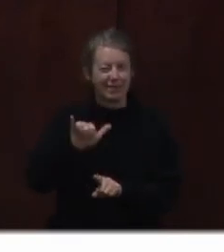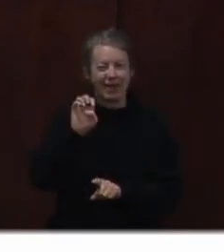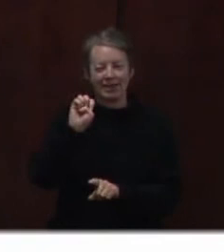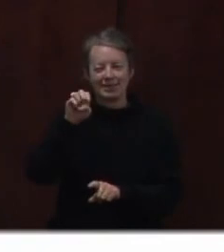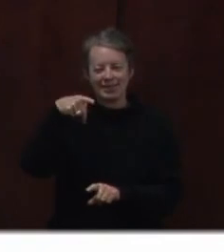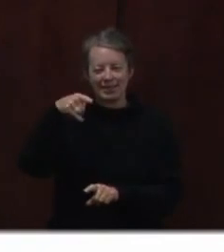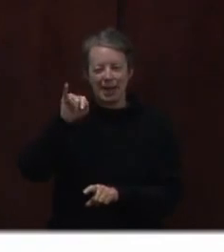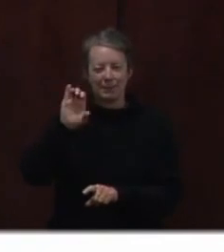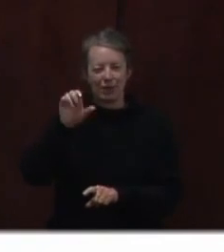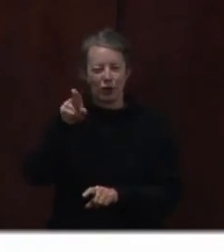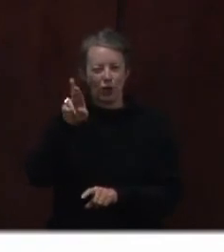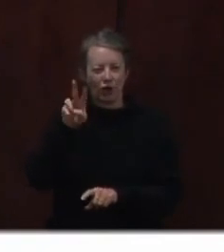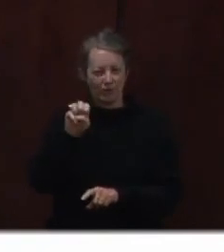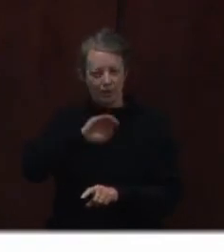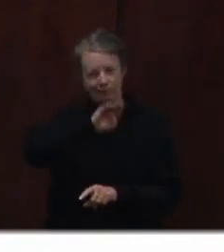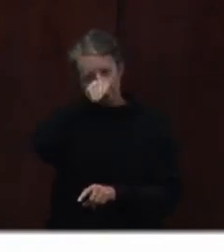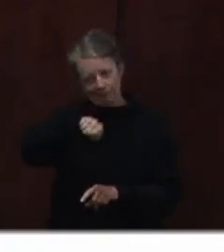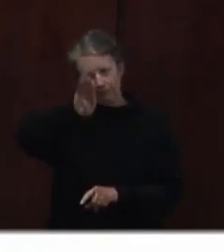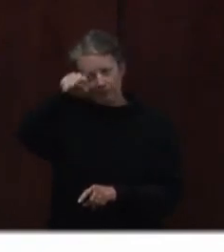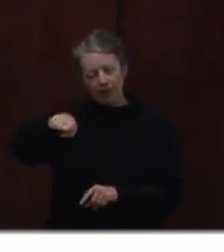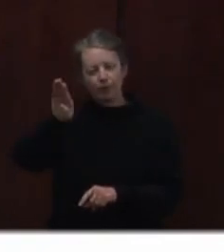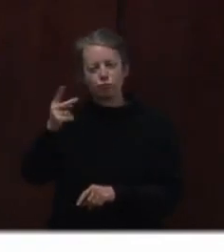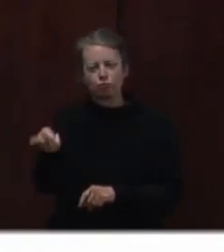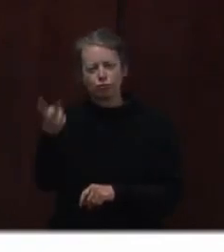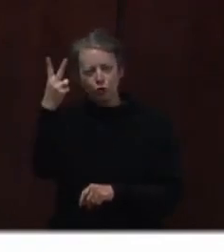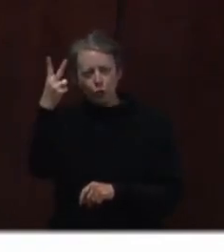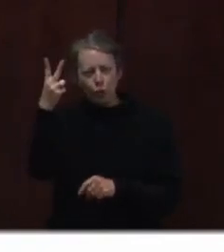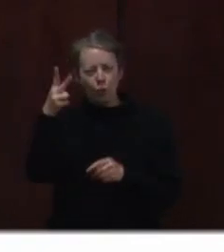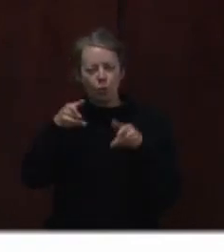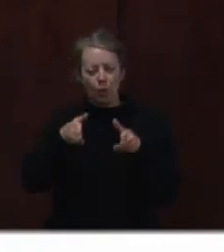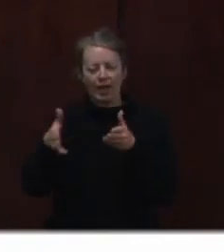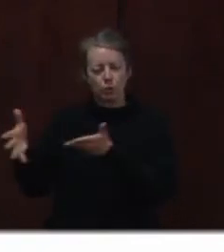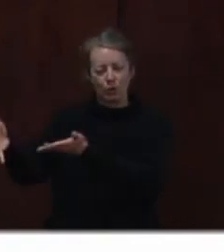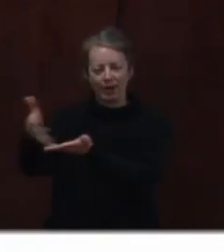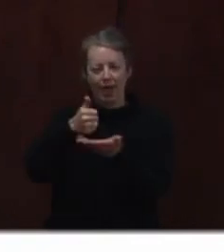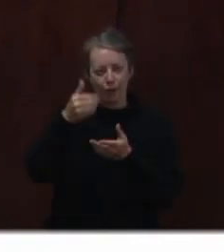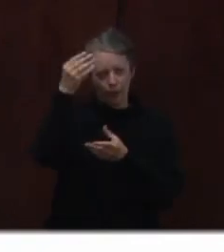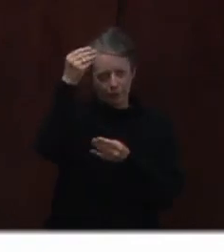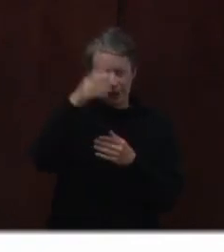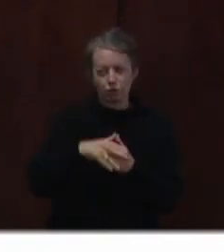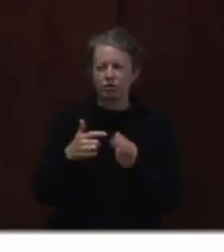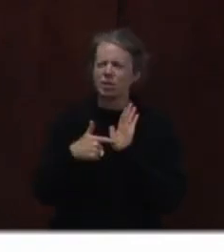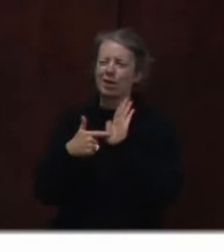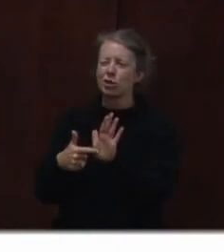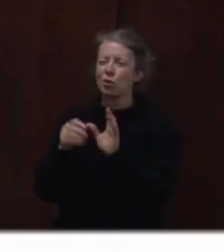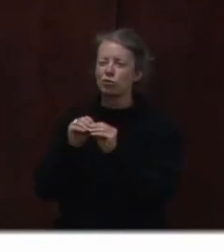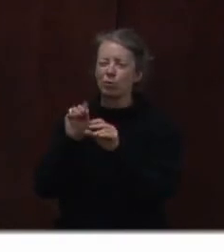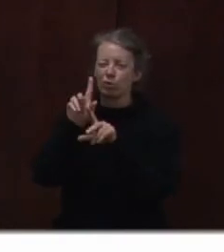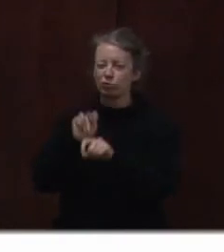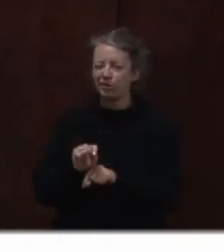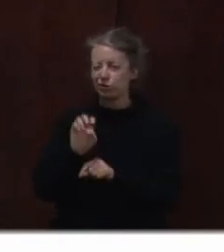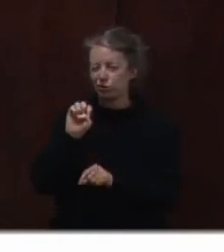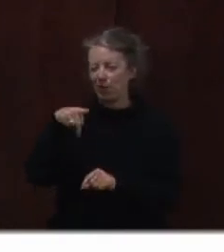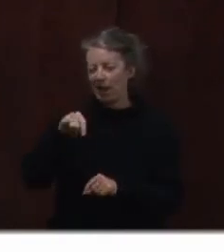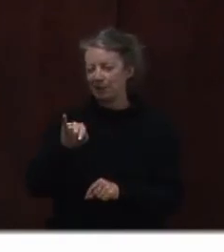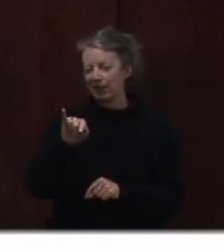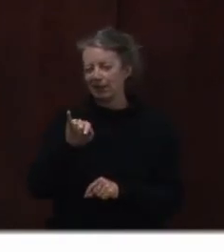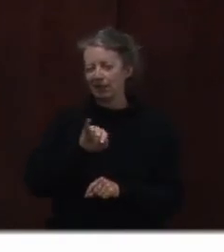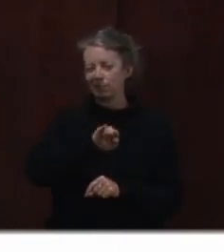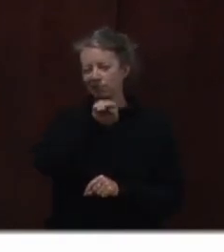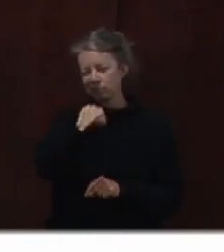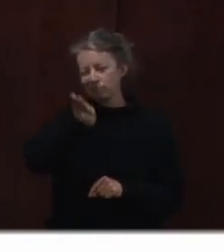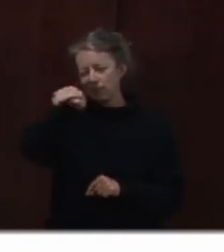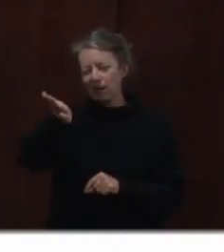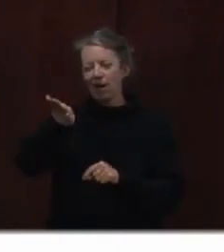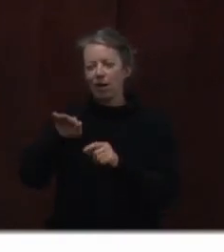collection date, and it's reported two ways. What I show you all is more traditional Epi style, which is by specimen collection date,